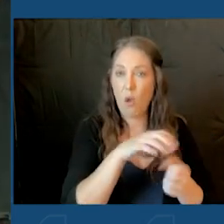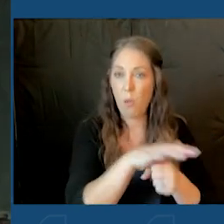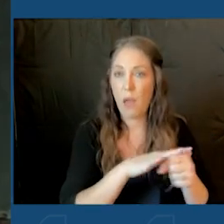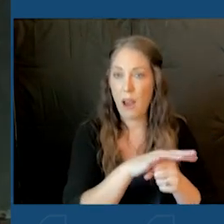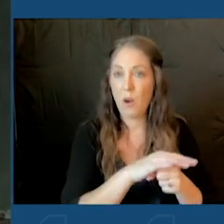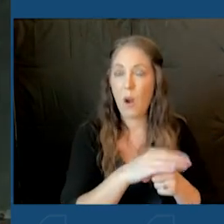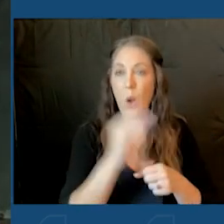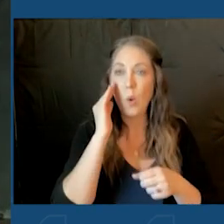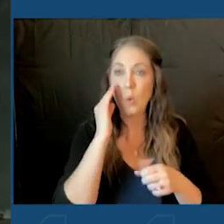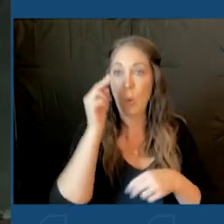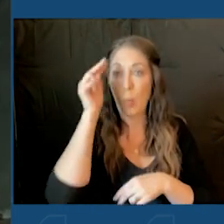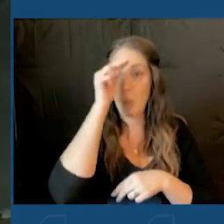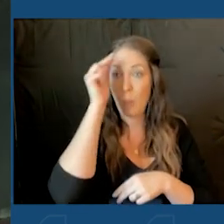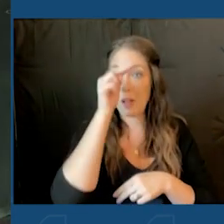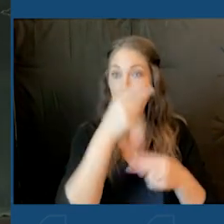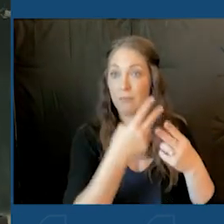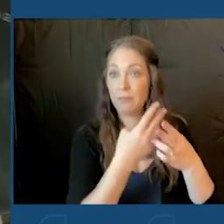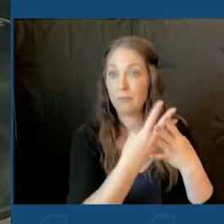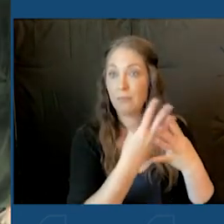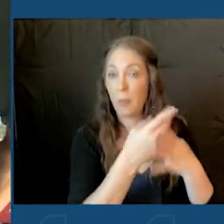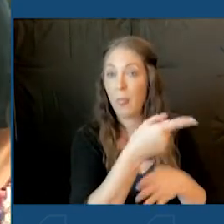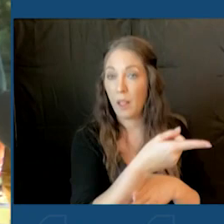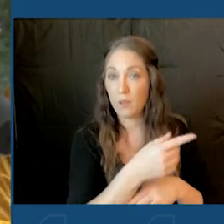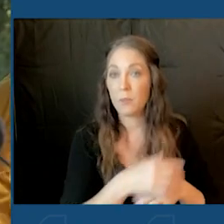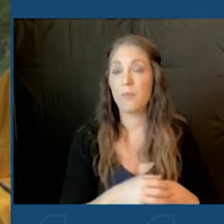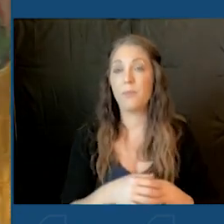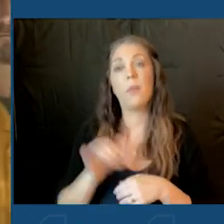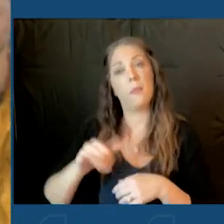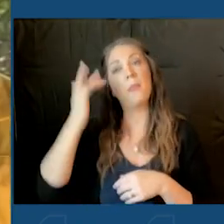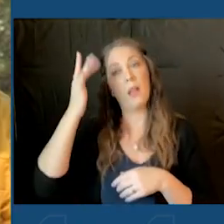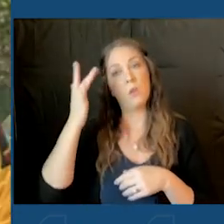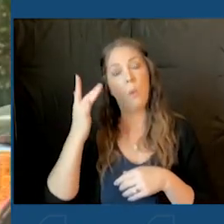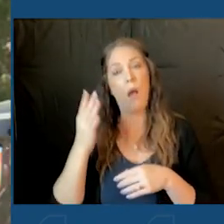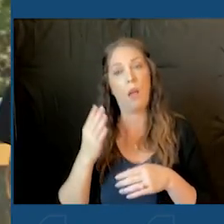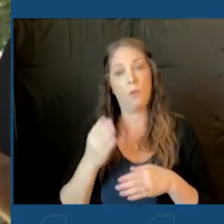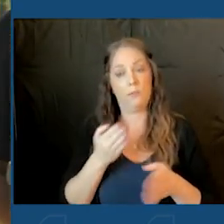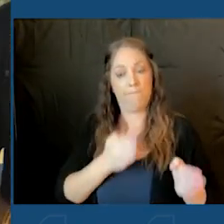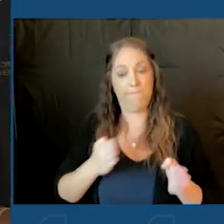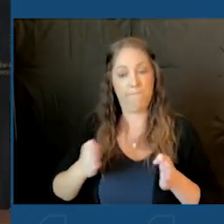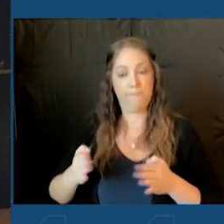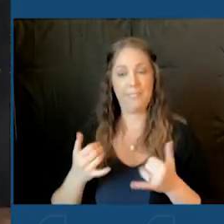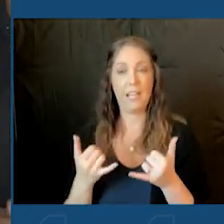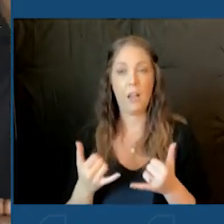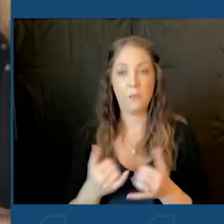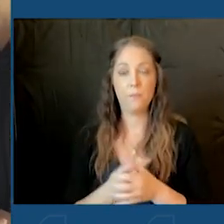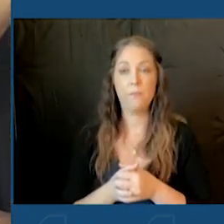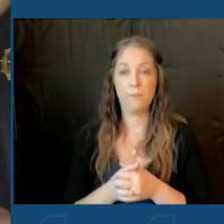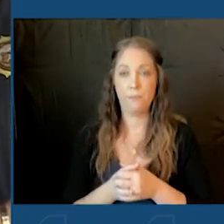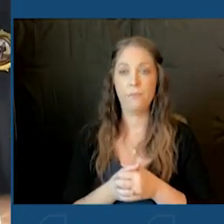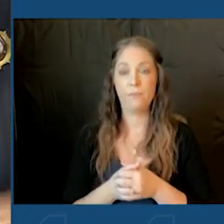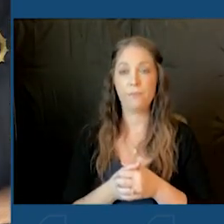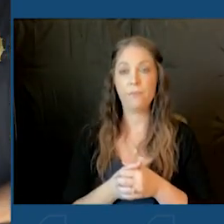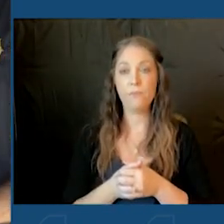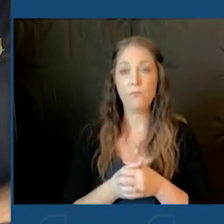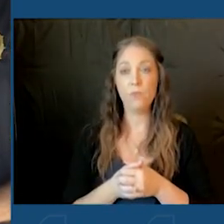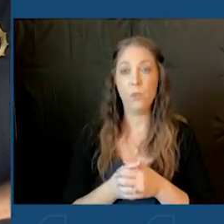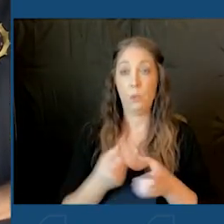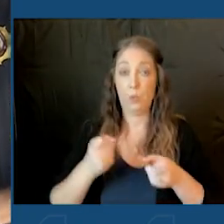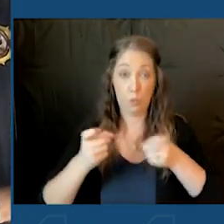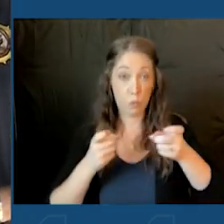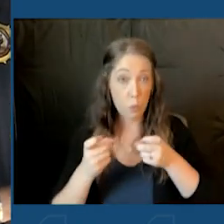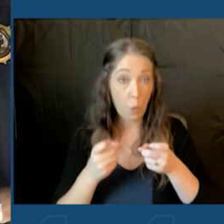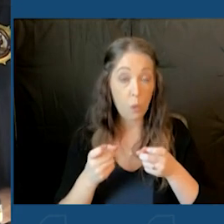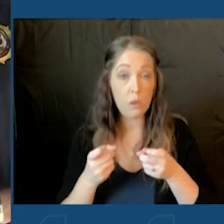happen, but this is why we're taking these steps at this time. So to contain this, again,